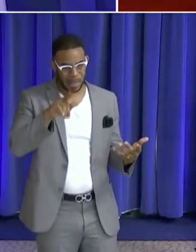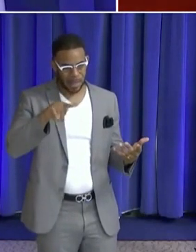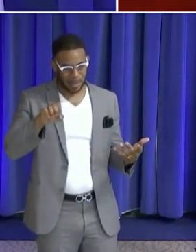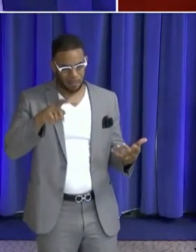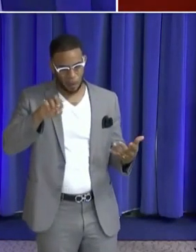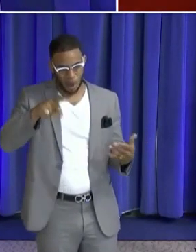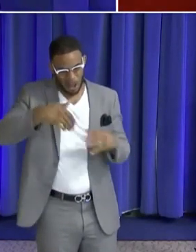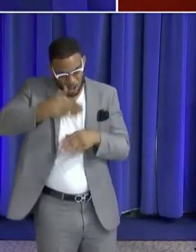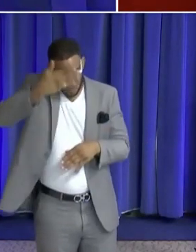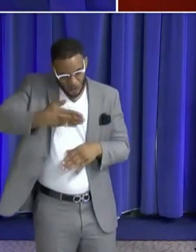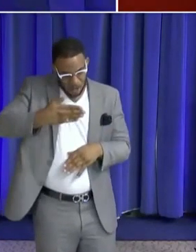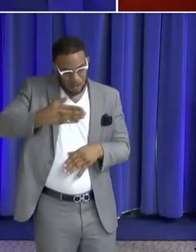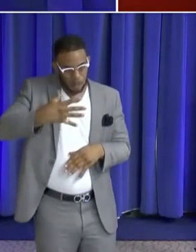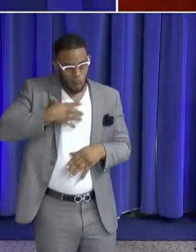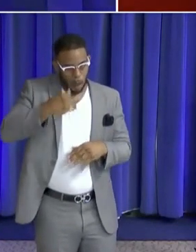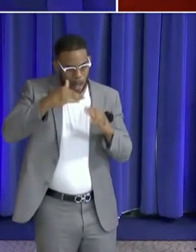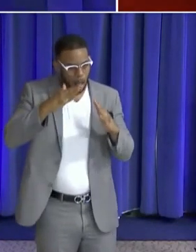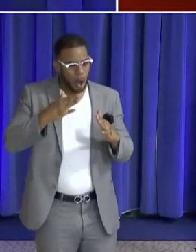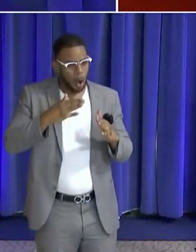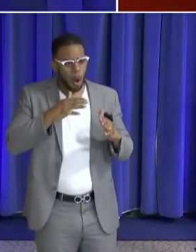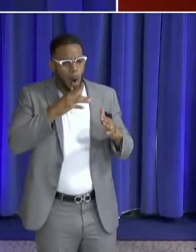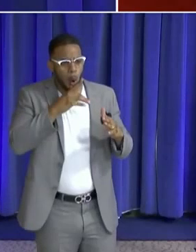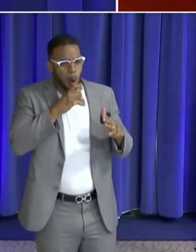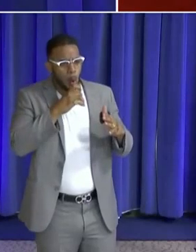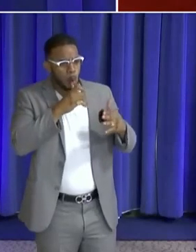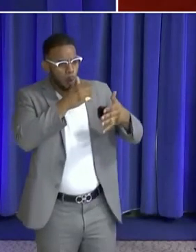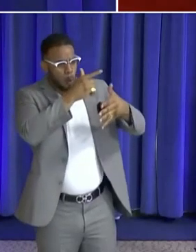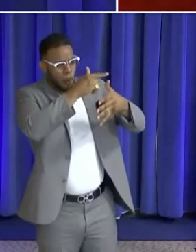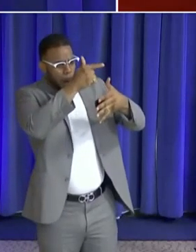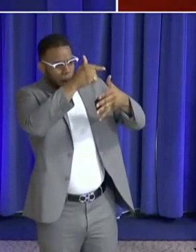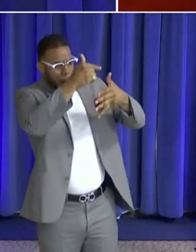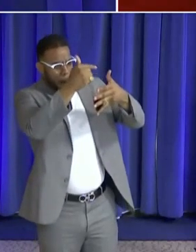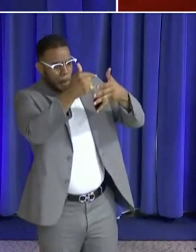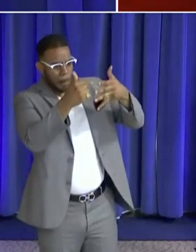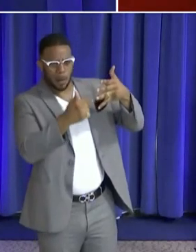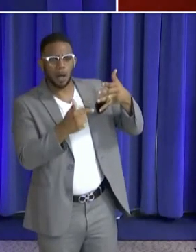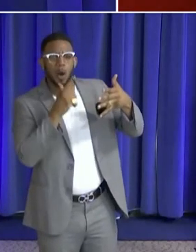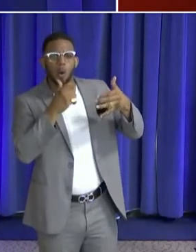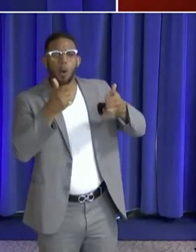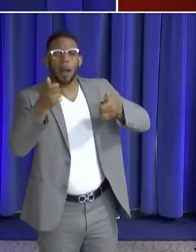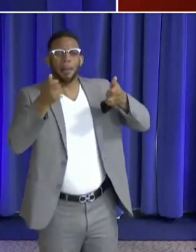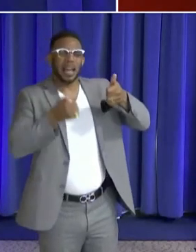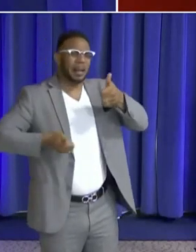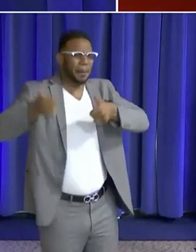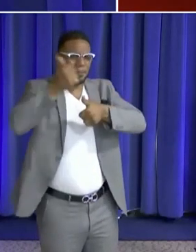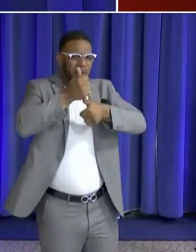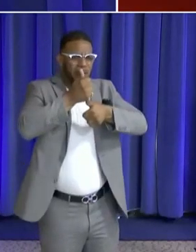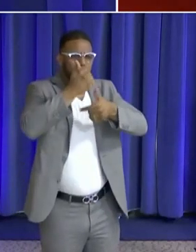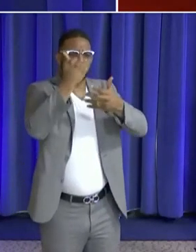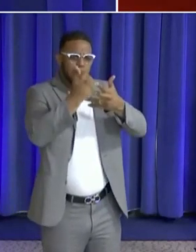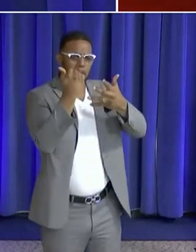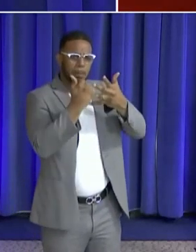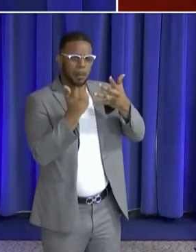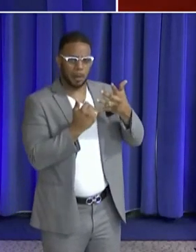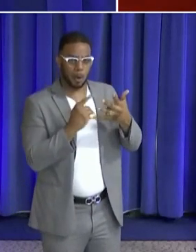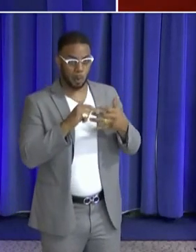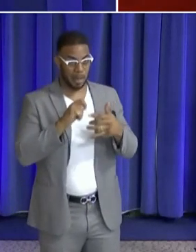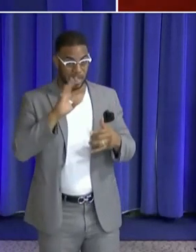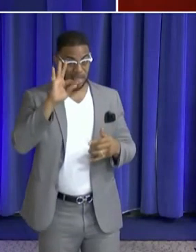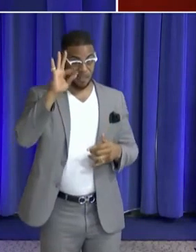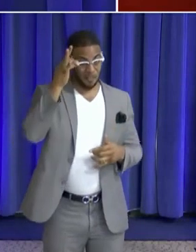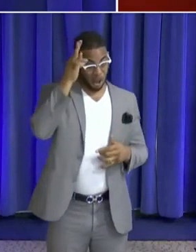your language, what's the chain of command when the federal authorities want to push from federal